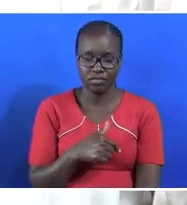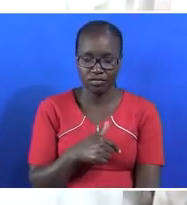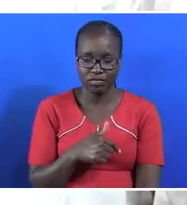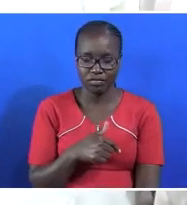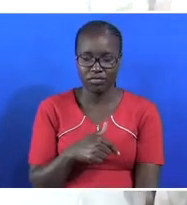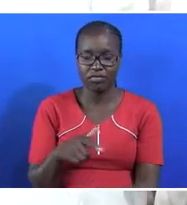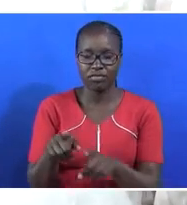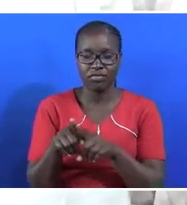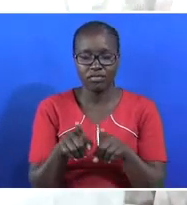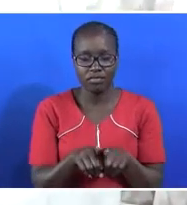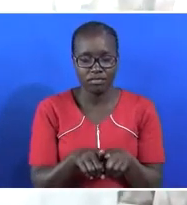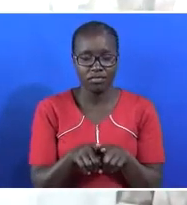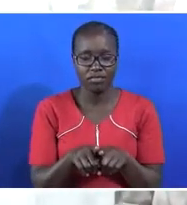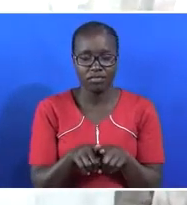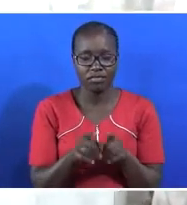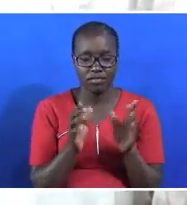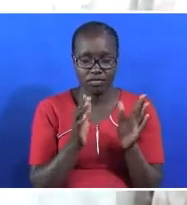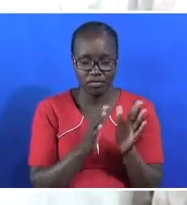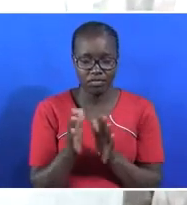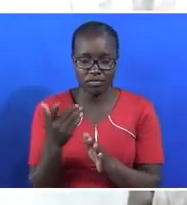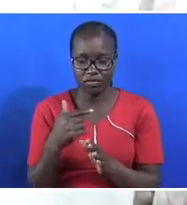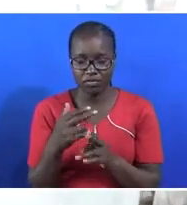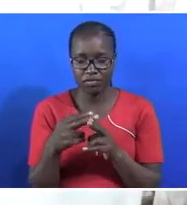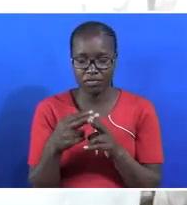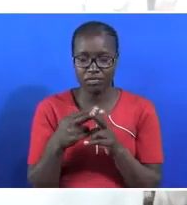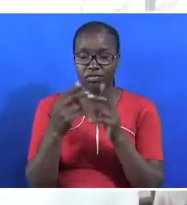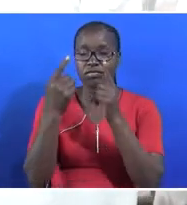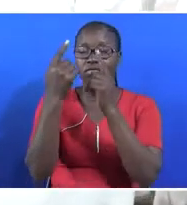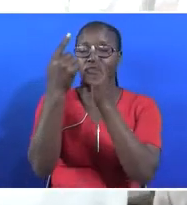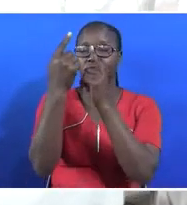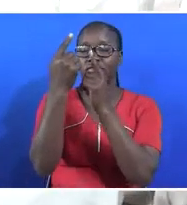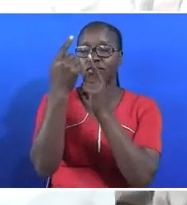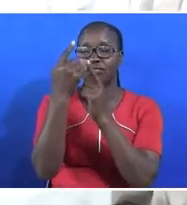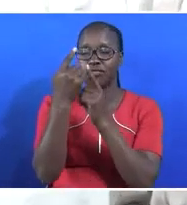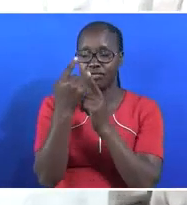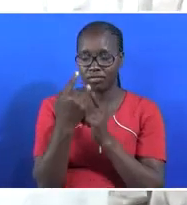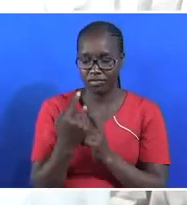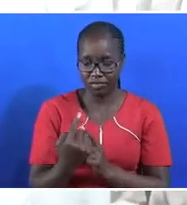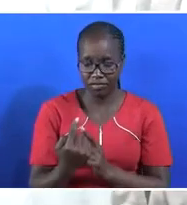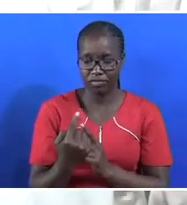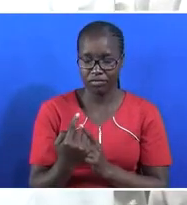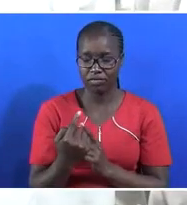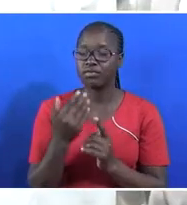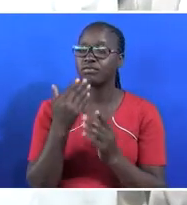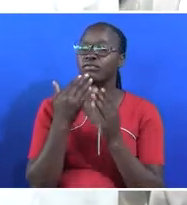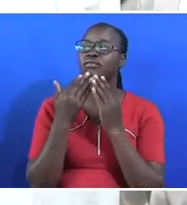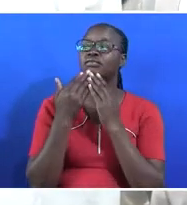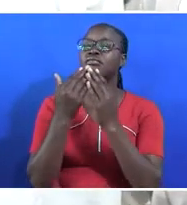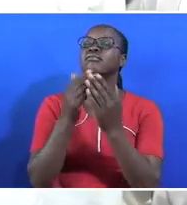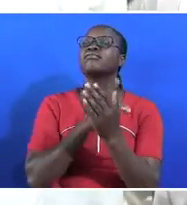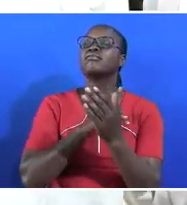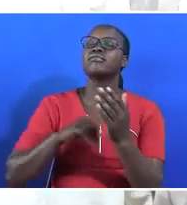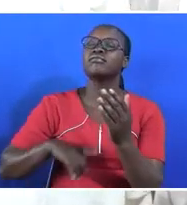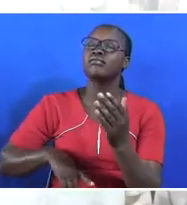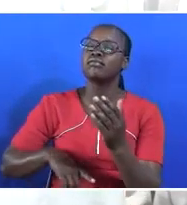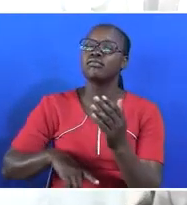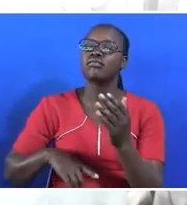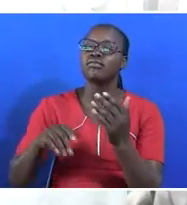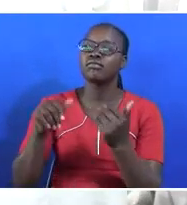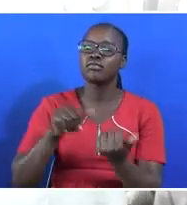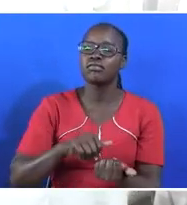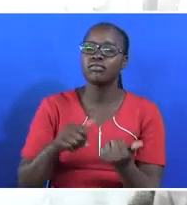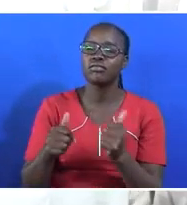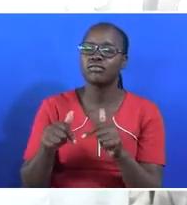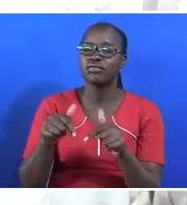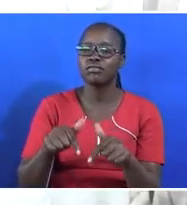and even to prepare us for your soon return. I want to thank you, O Lord, for those that are getting baptized today,